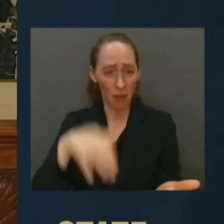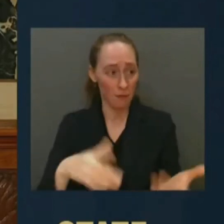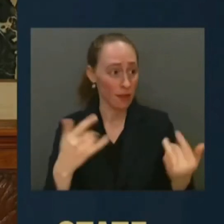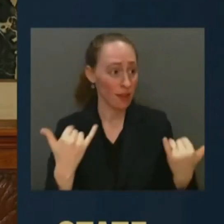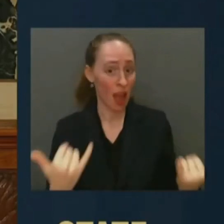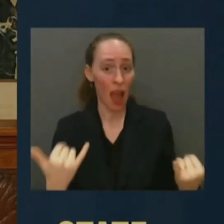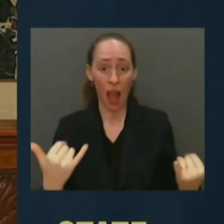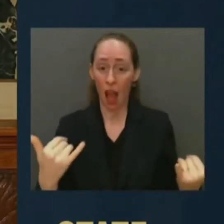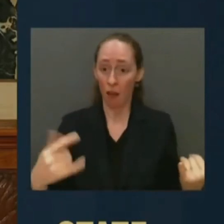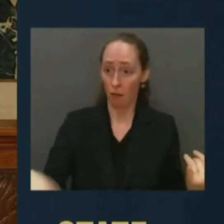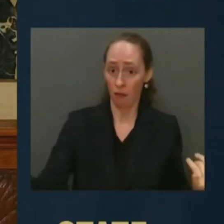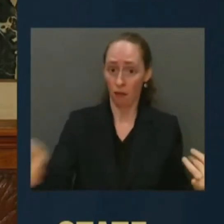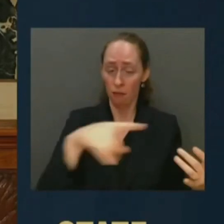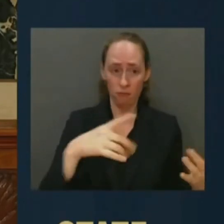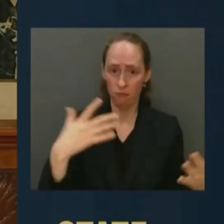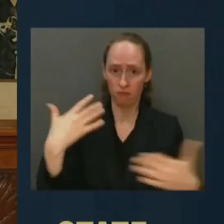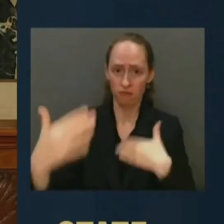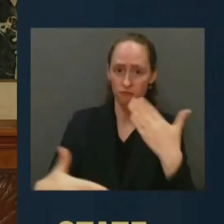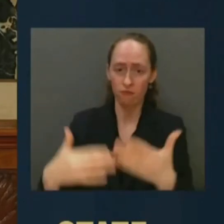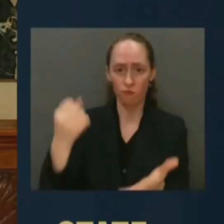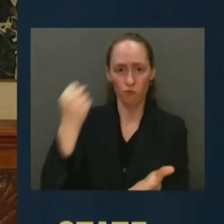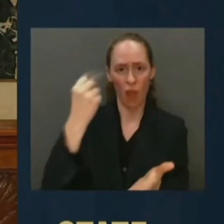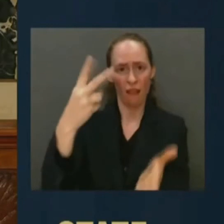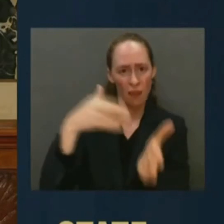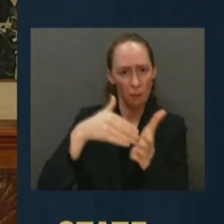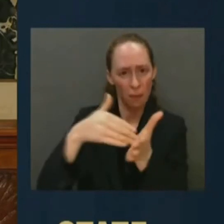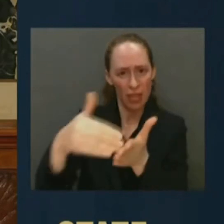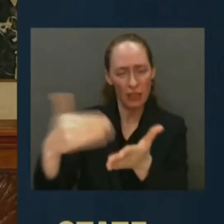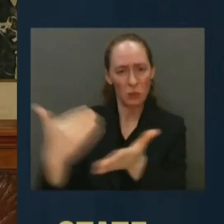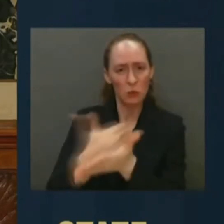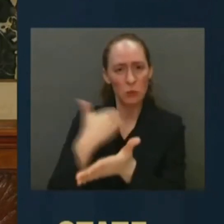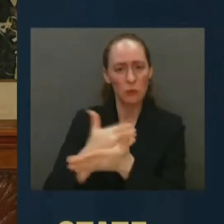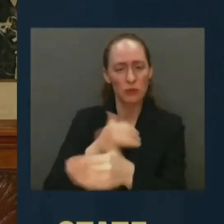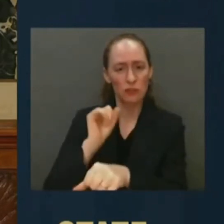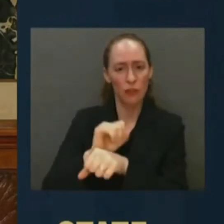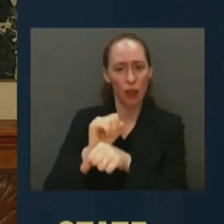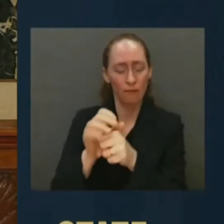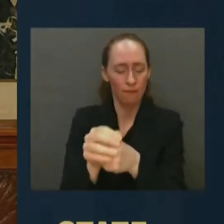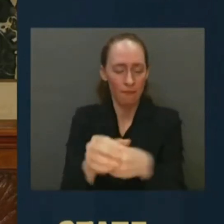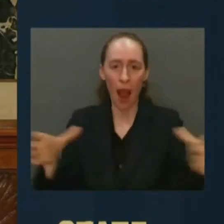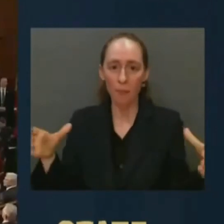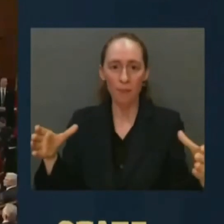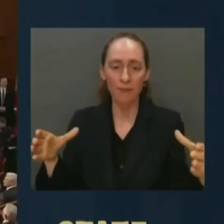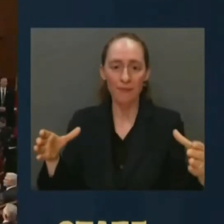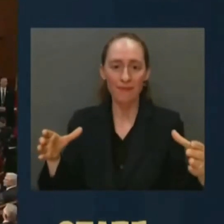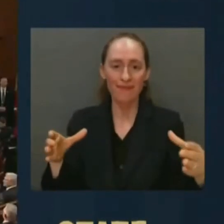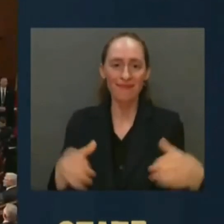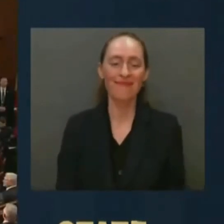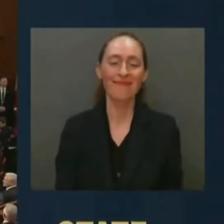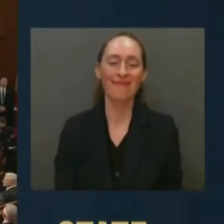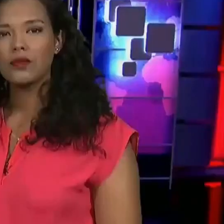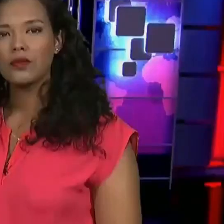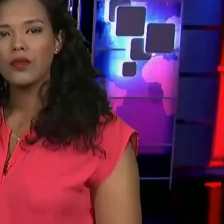years than any president's created in 4 years because of you all, because of the American people.